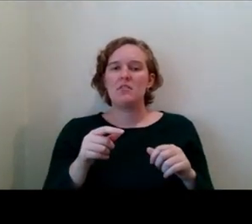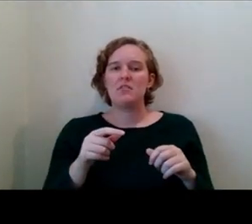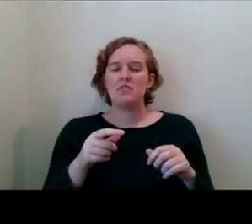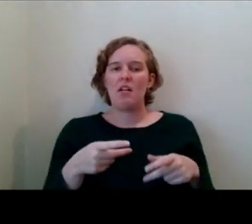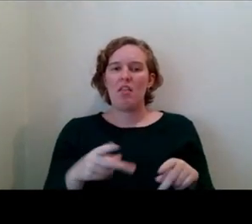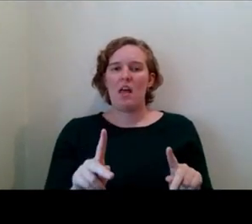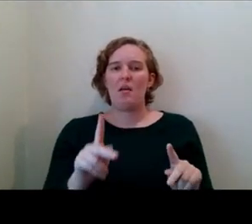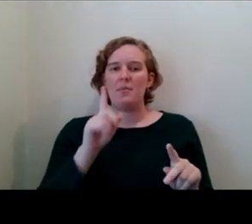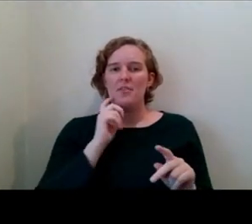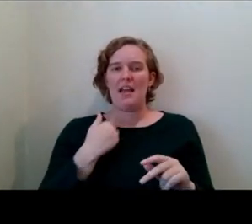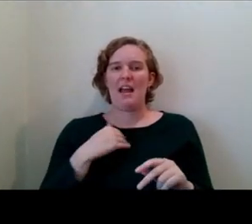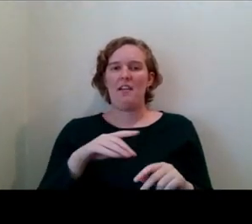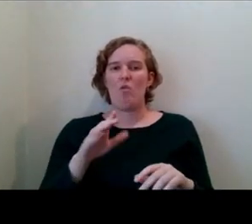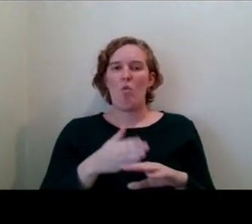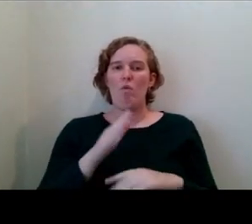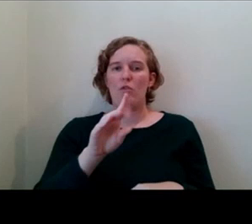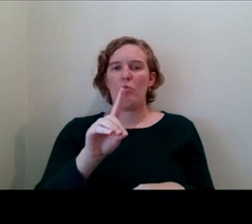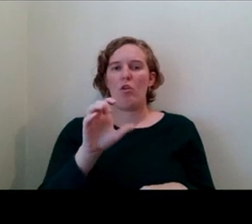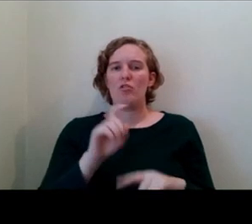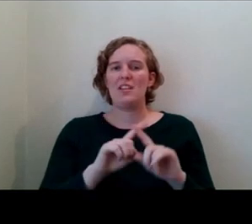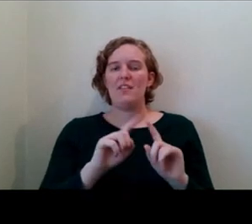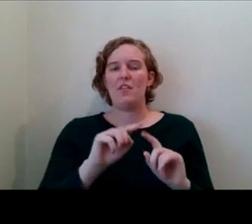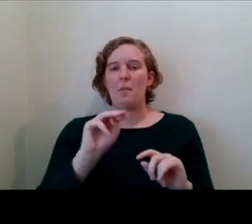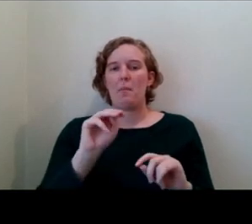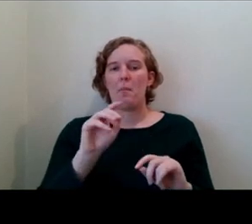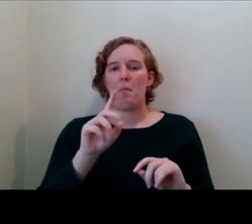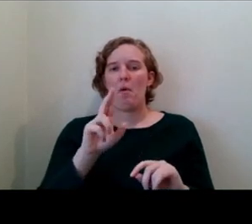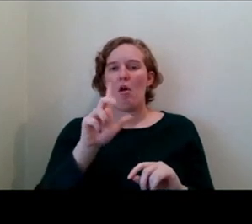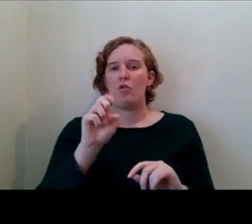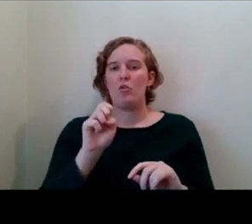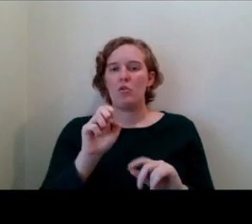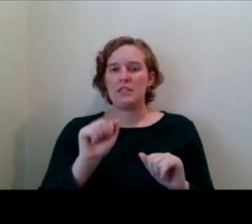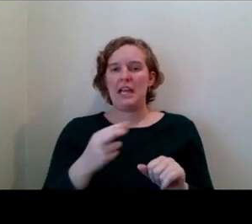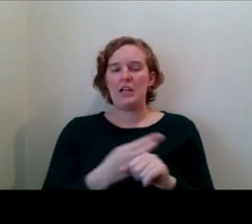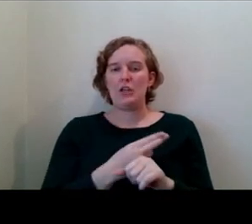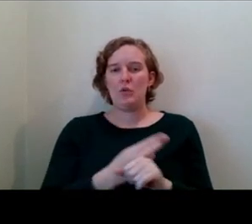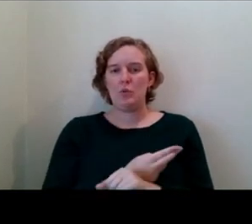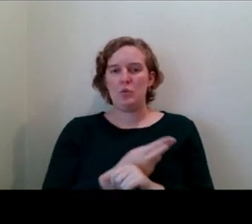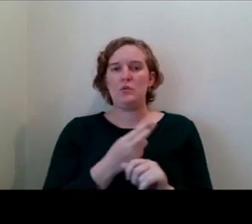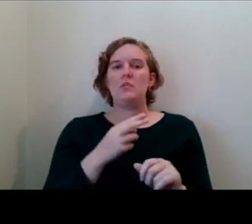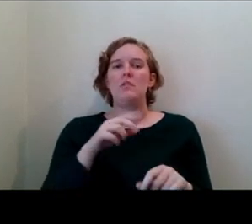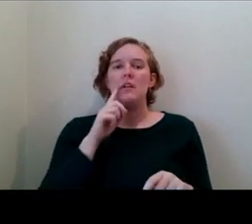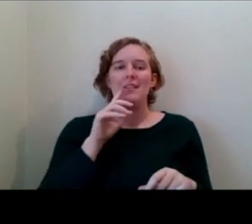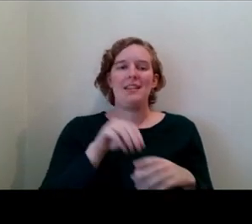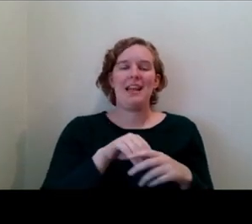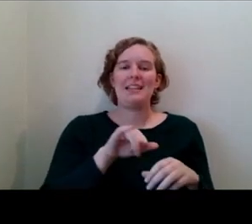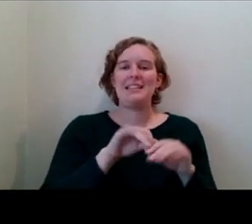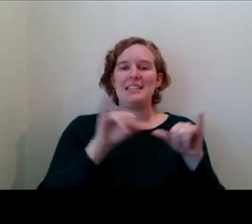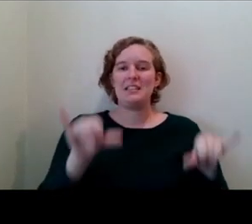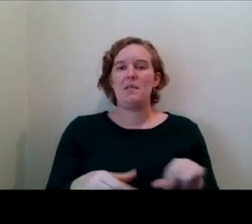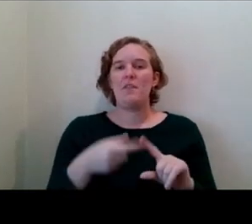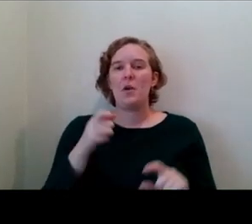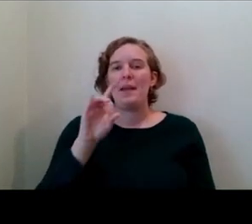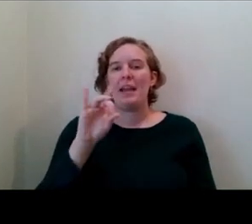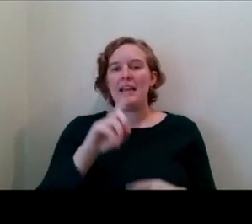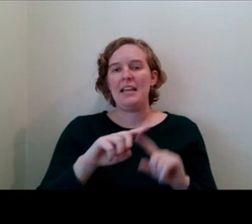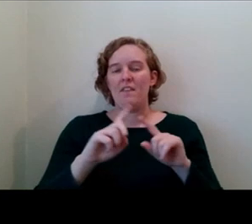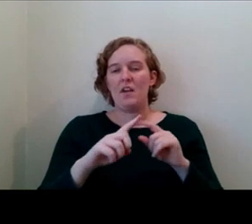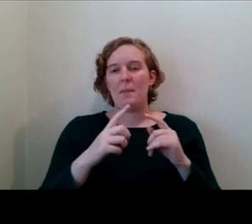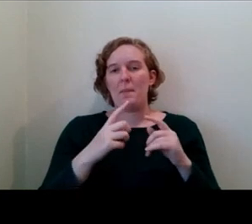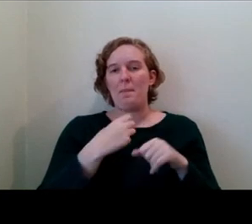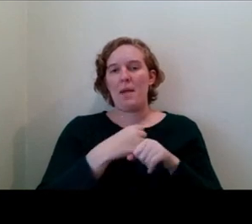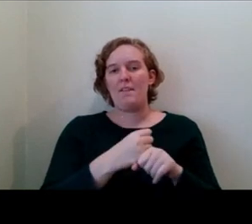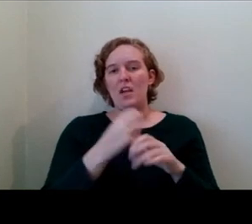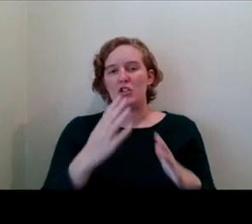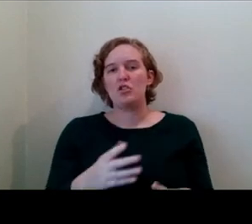different hardware modules that you could use with a Gadgeteer system from 8 different manufacturers. But there was a